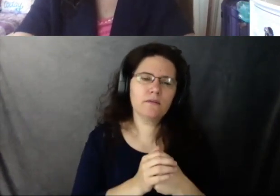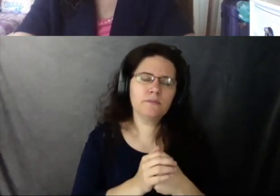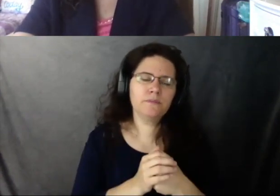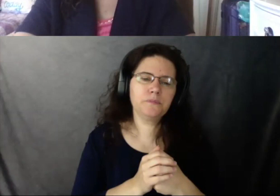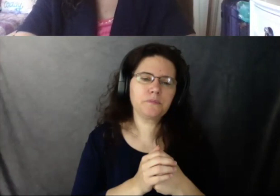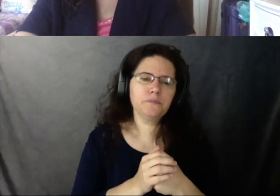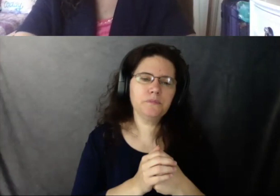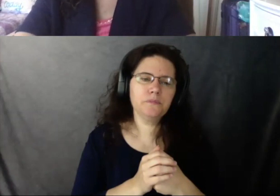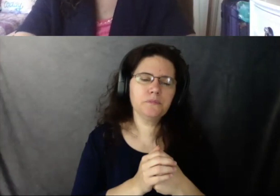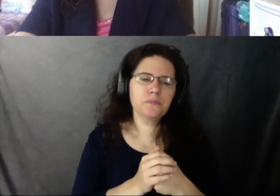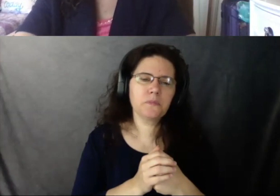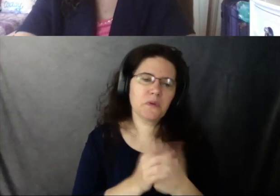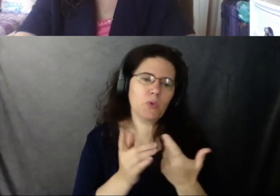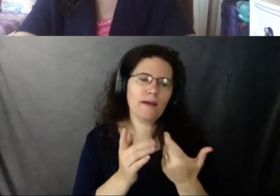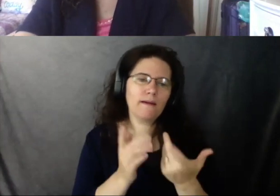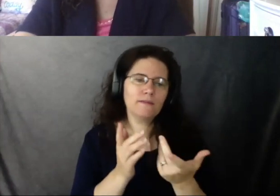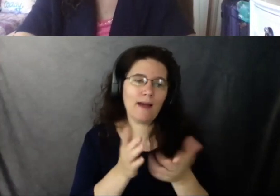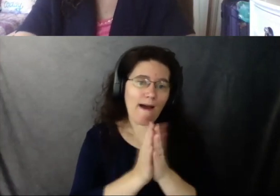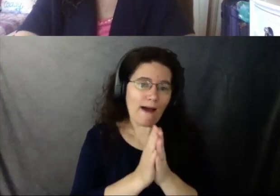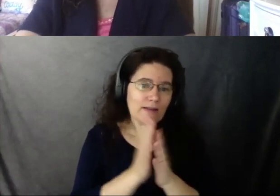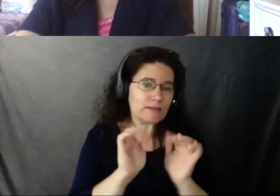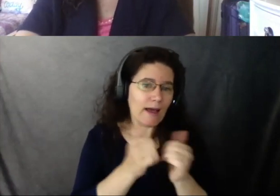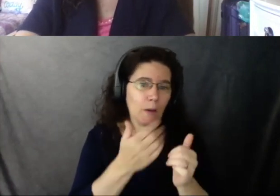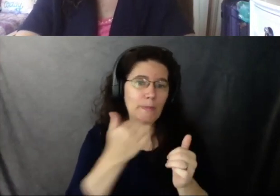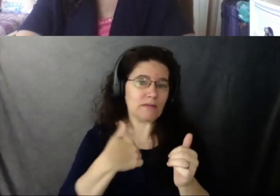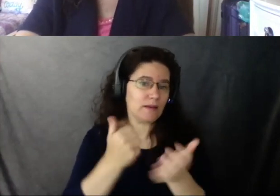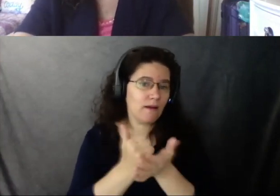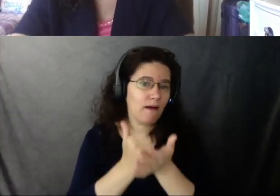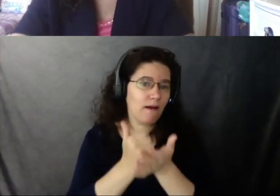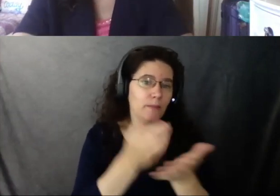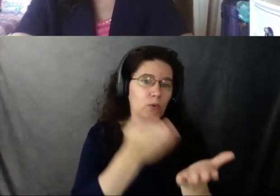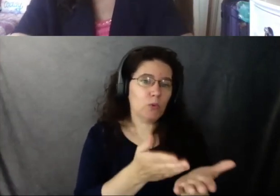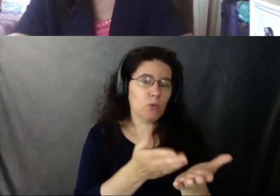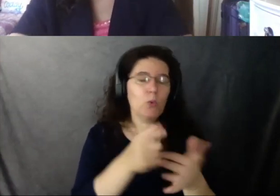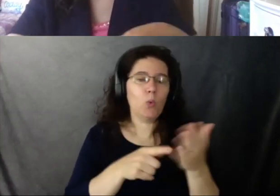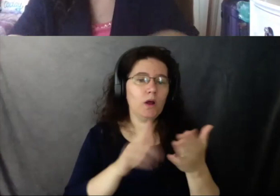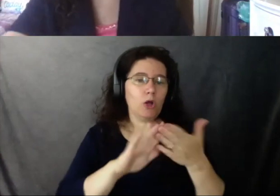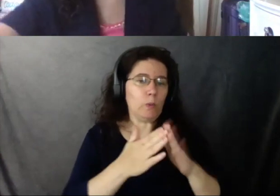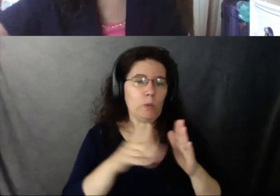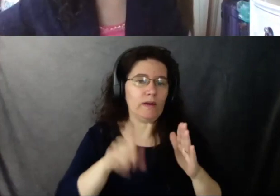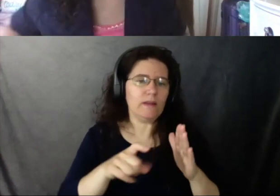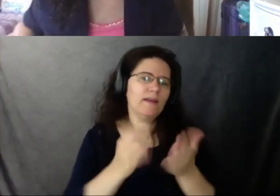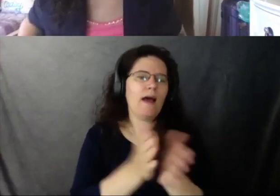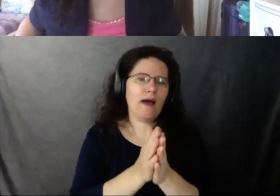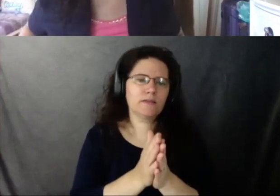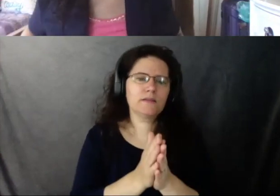to support things that are needed and that the community is lacking.